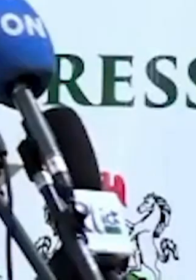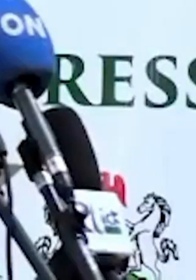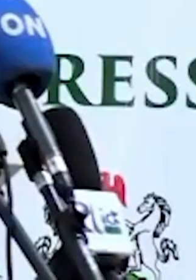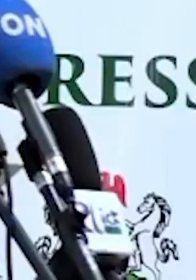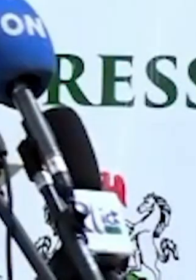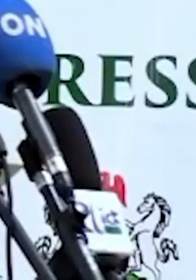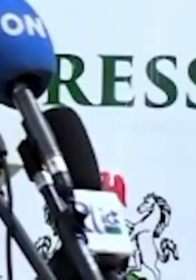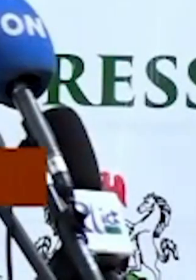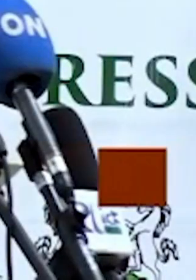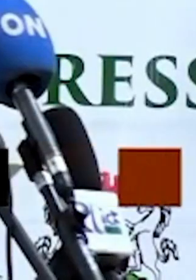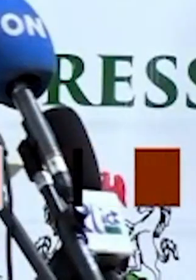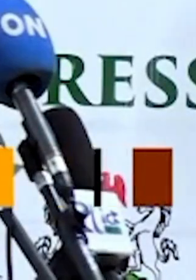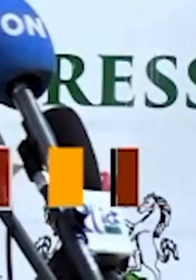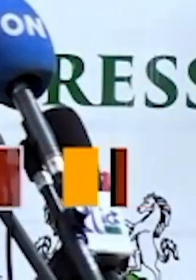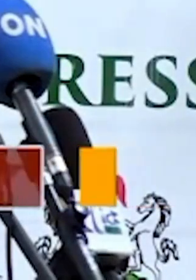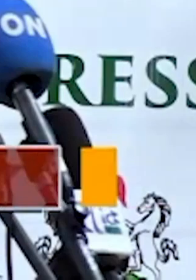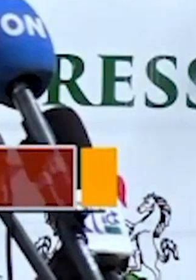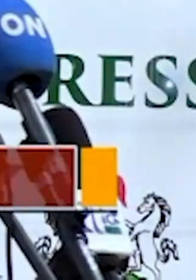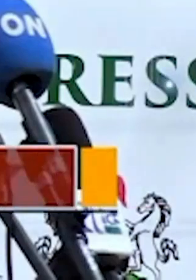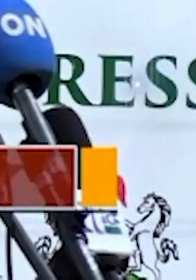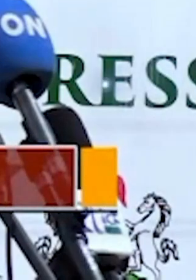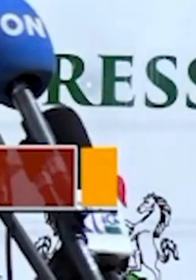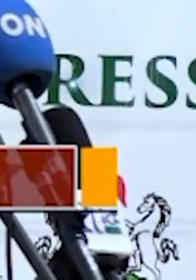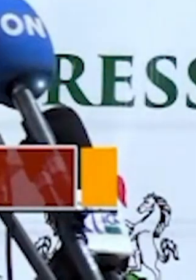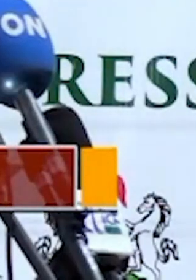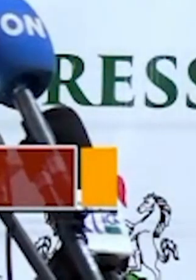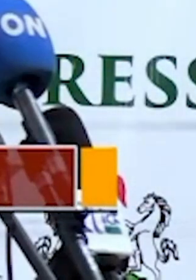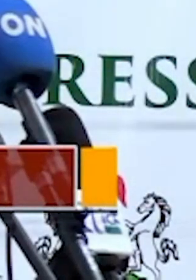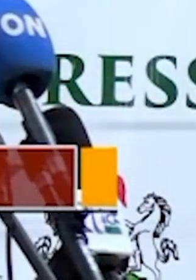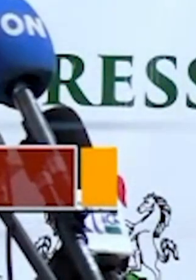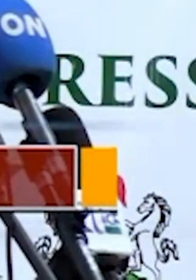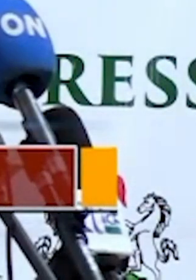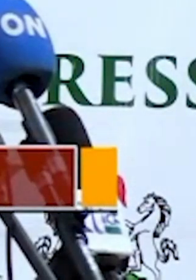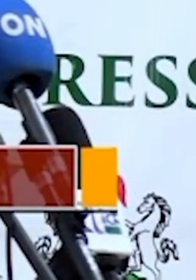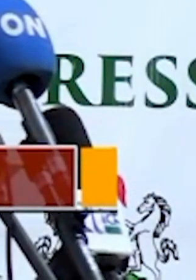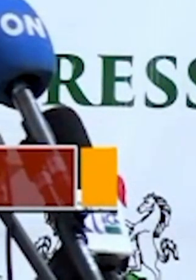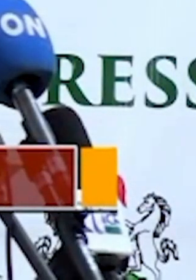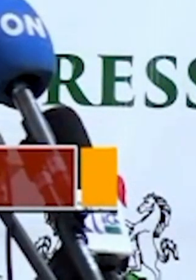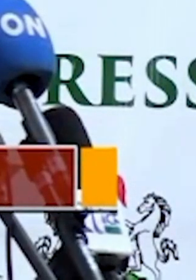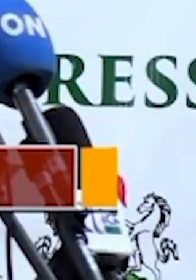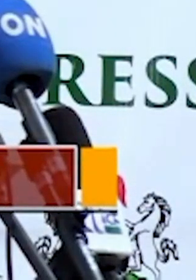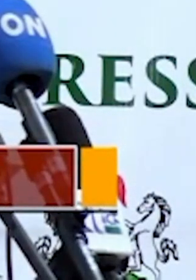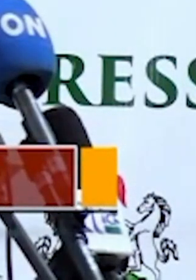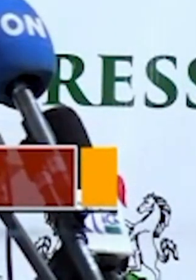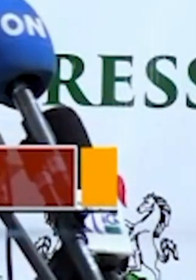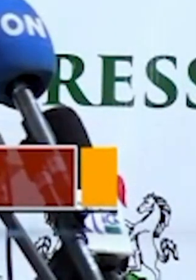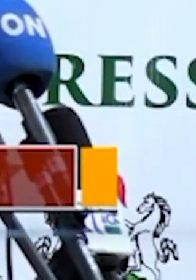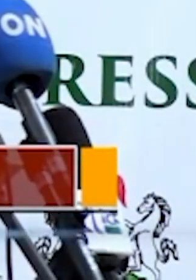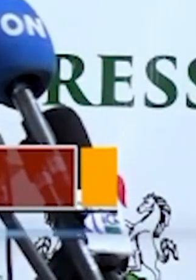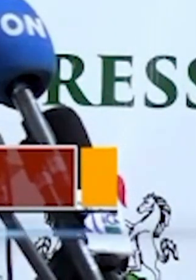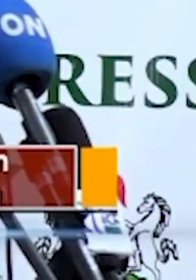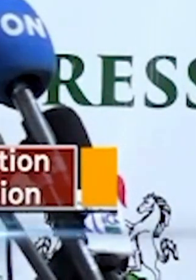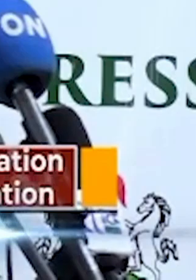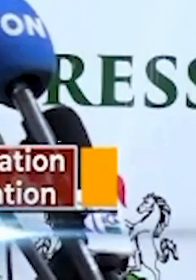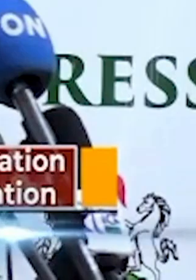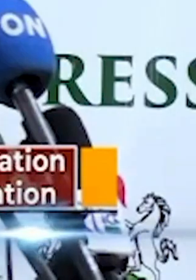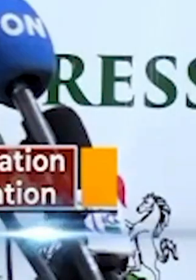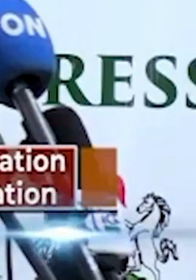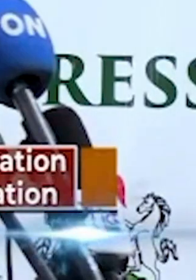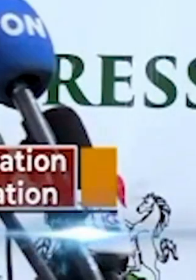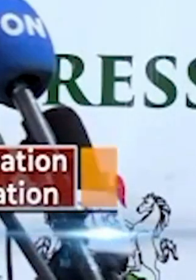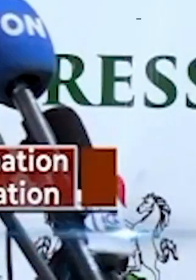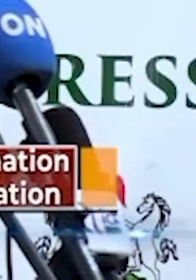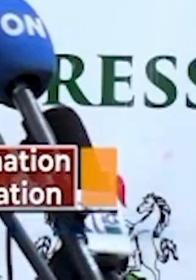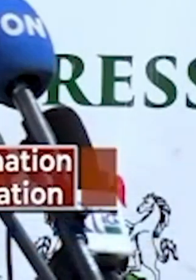I therefore call on my colleagues, or media professionals and editors, to be discerning in